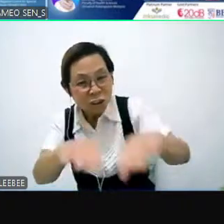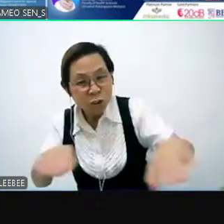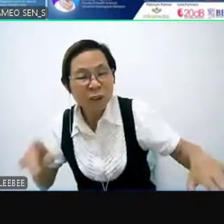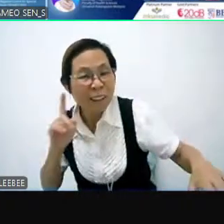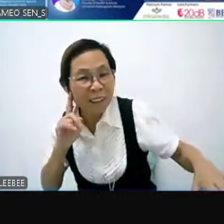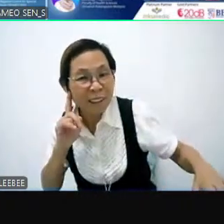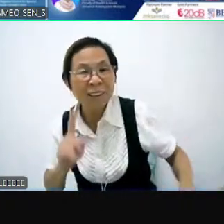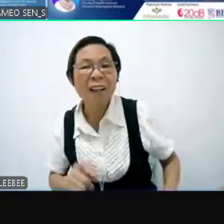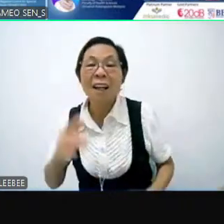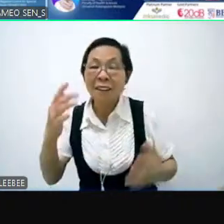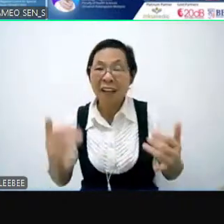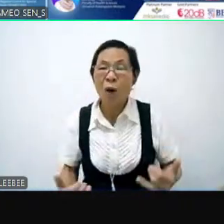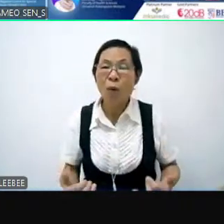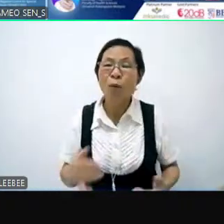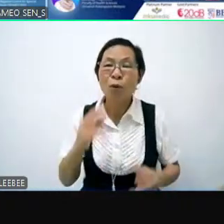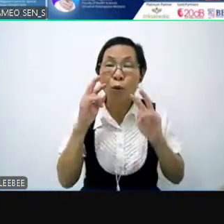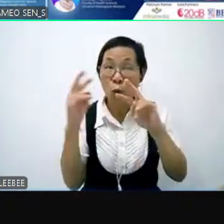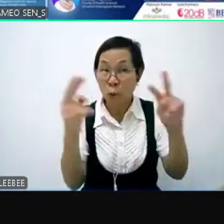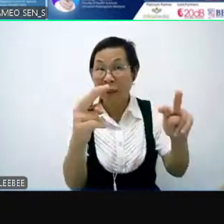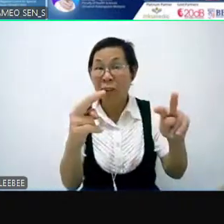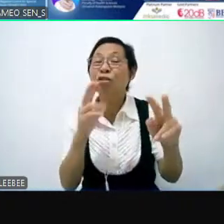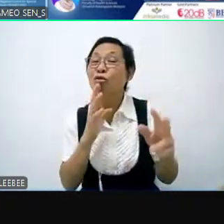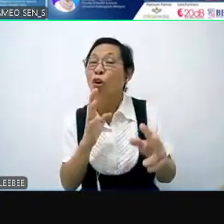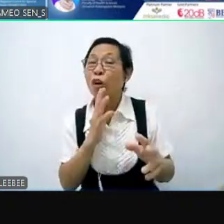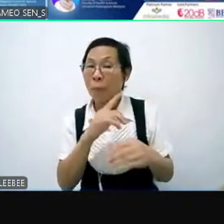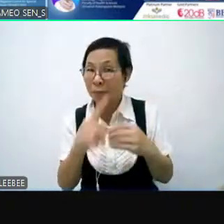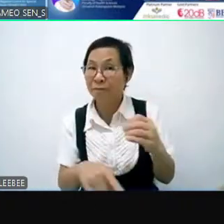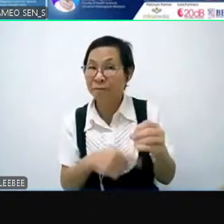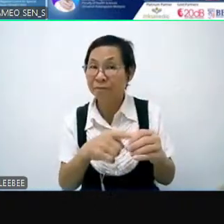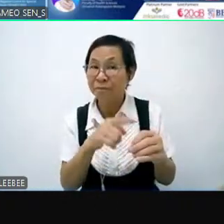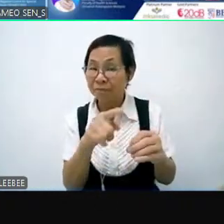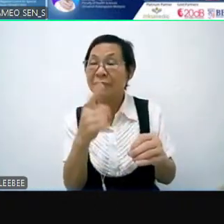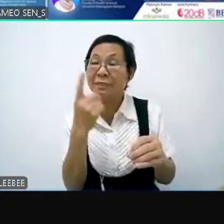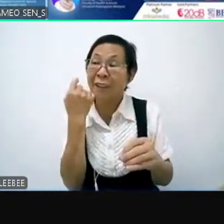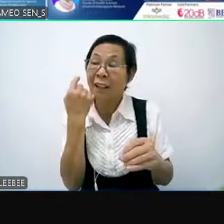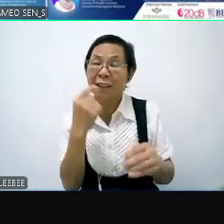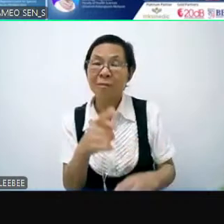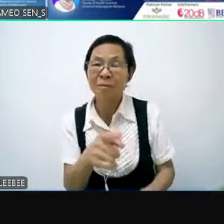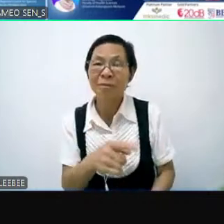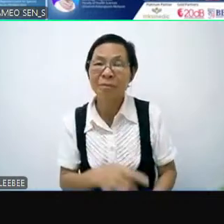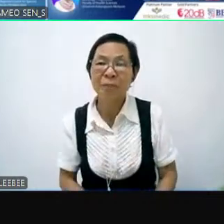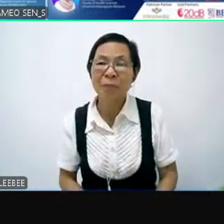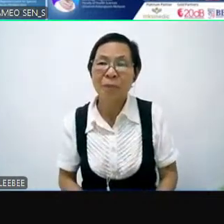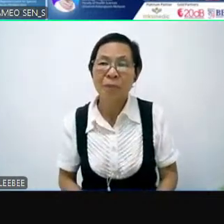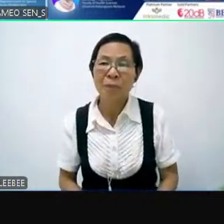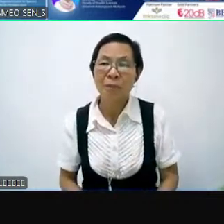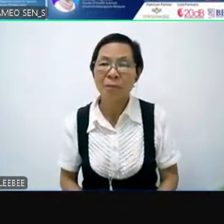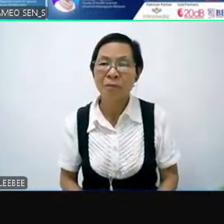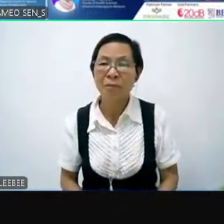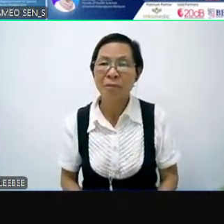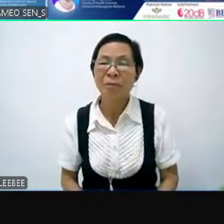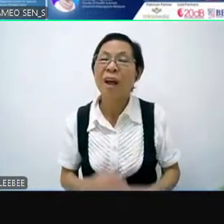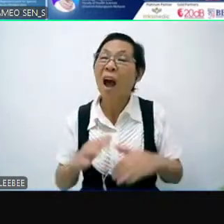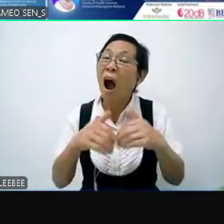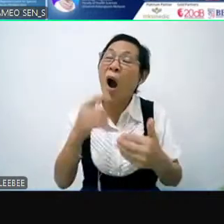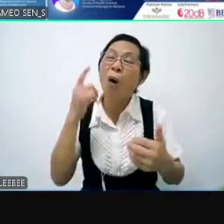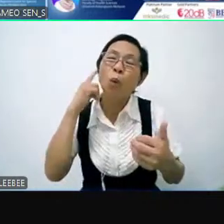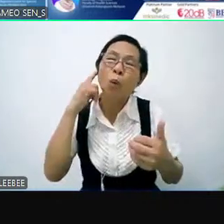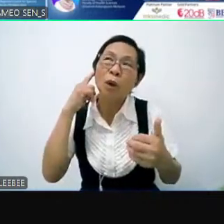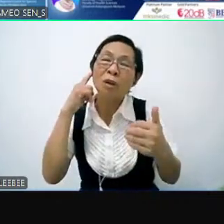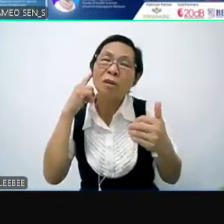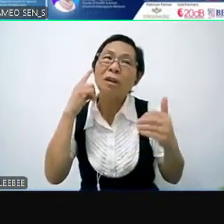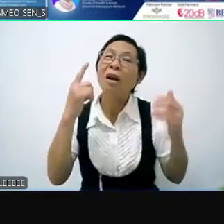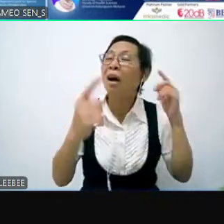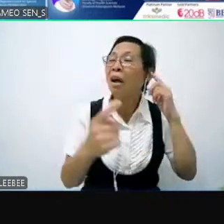Okay, let's recap what we have talked about just now. So we have know how the ear works, how the